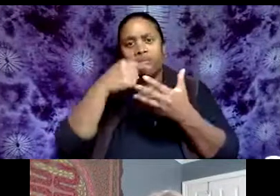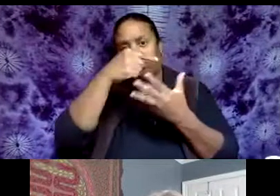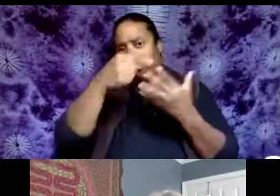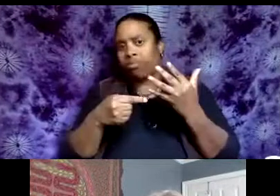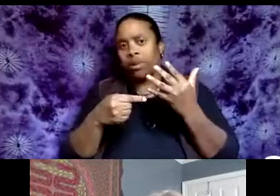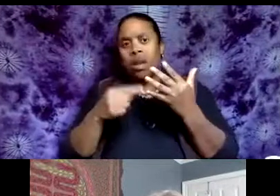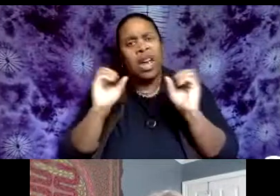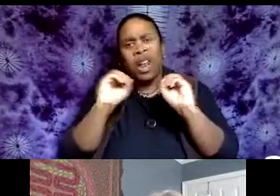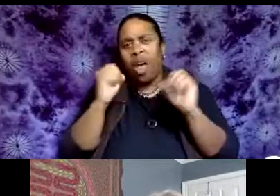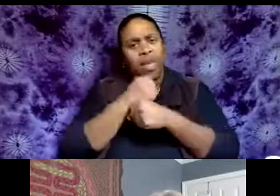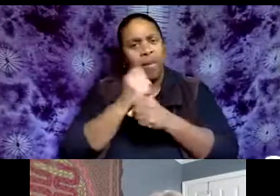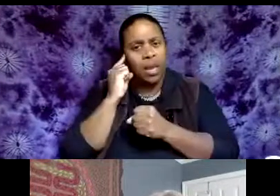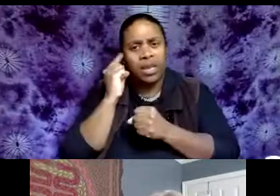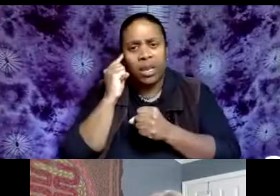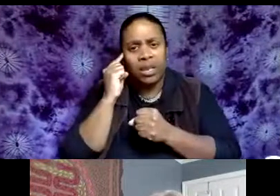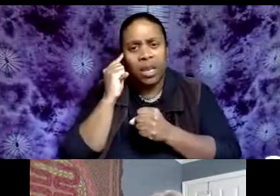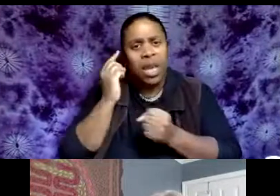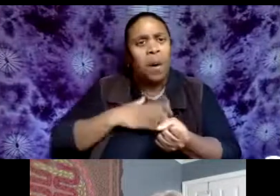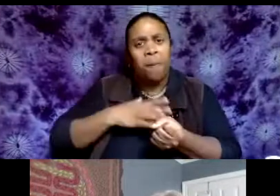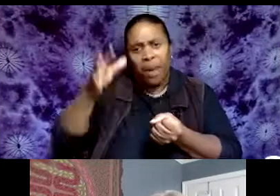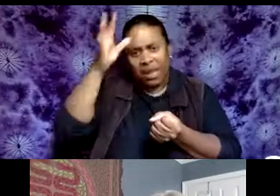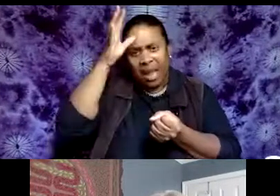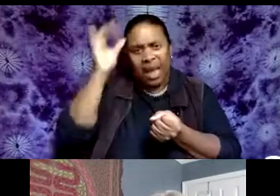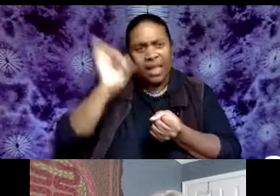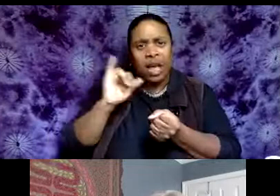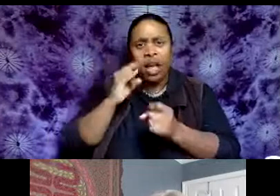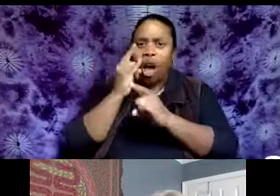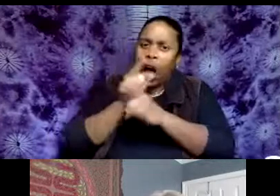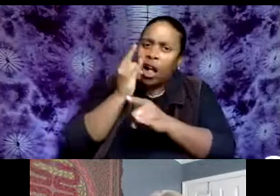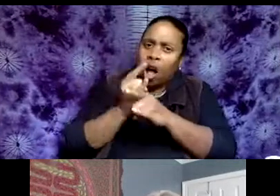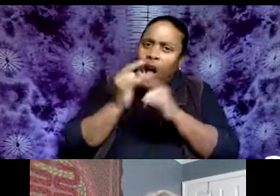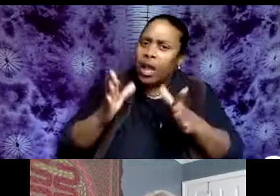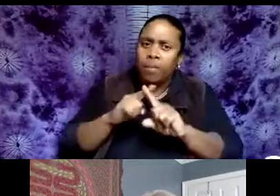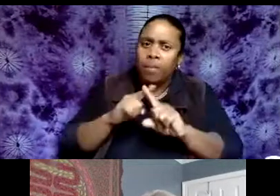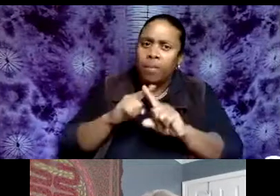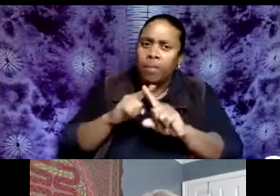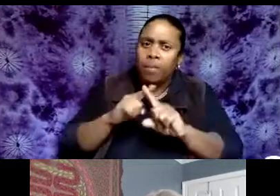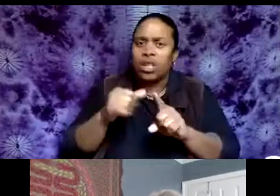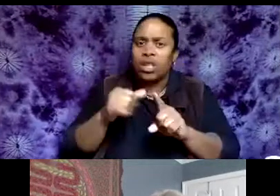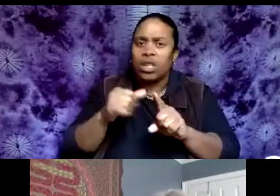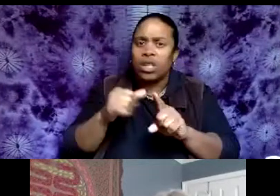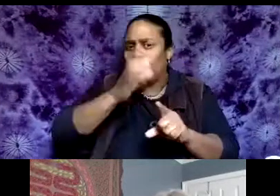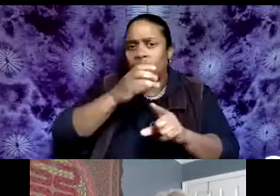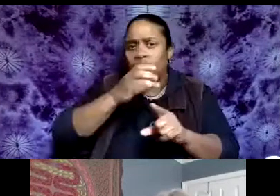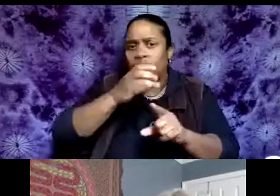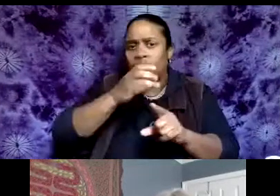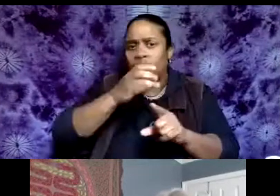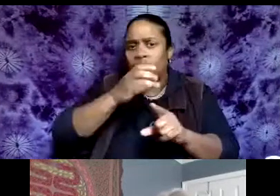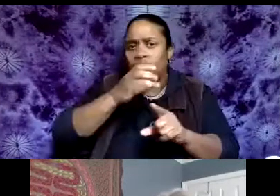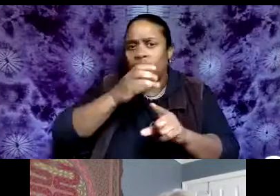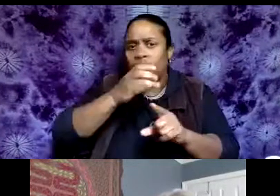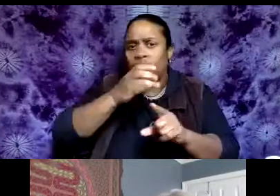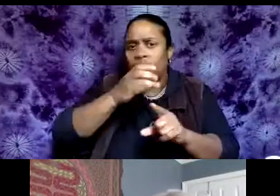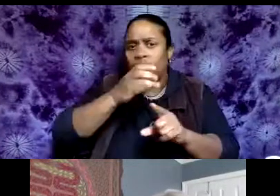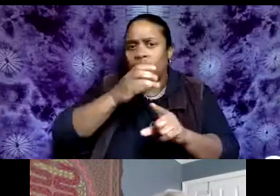nothing really made sense. I was like, my dad, he's kind of like an alcoholic, but he doesn't drink alcohol. It doesn't make sense, right? Until just a few